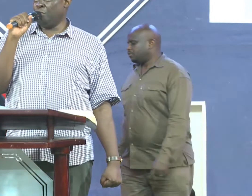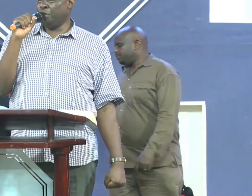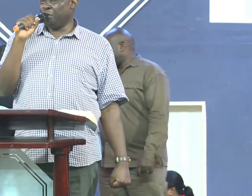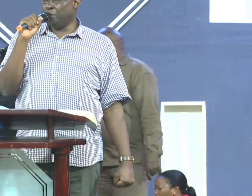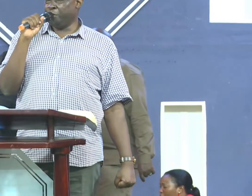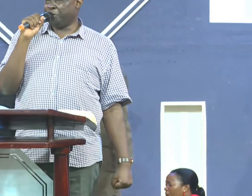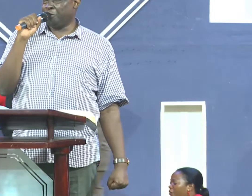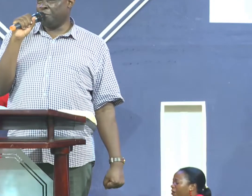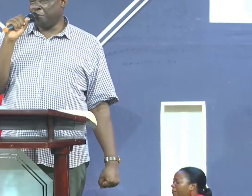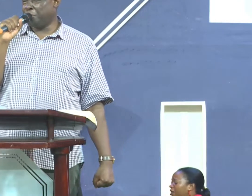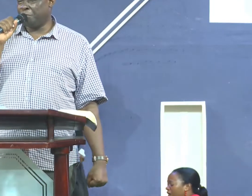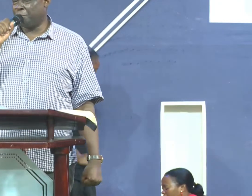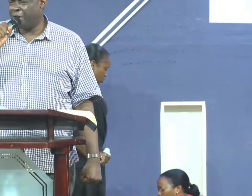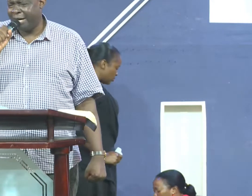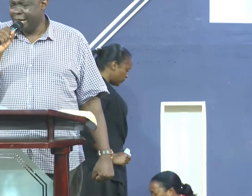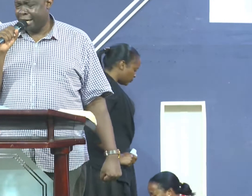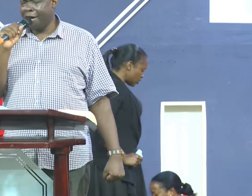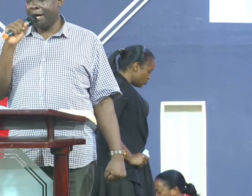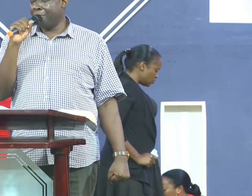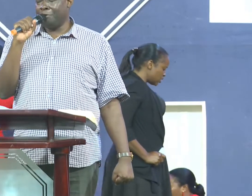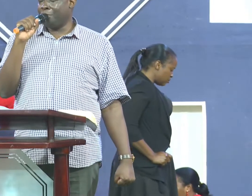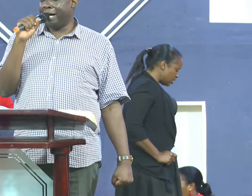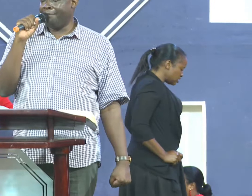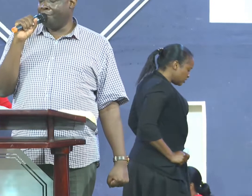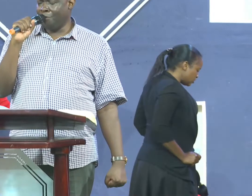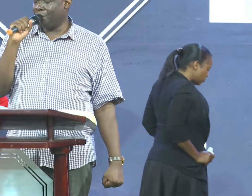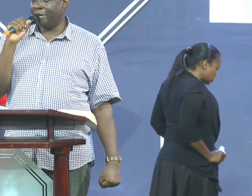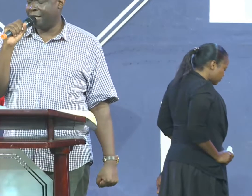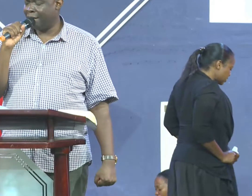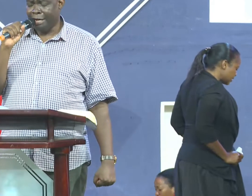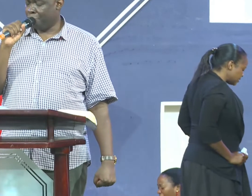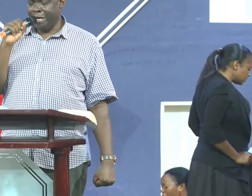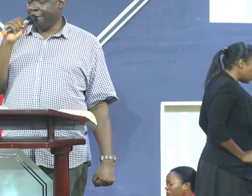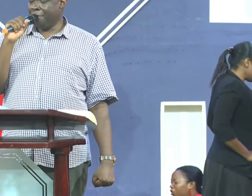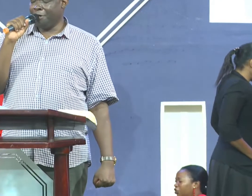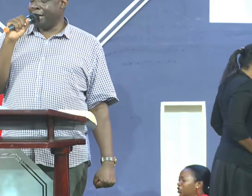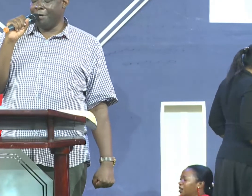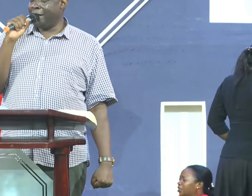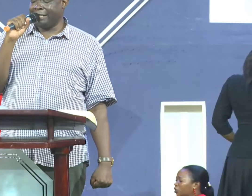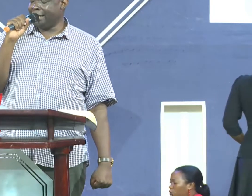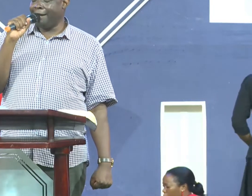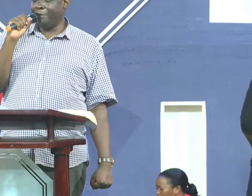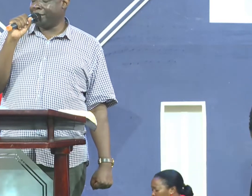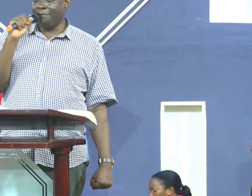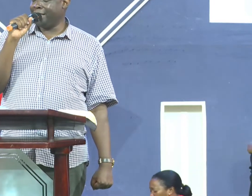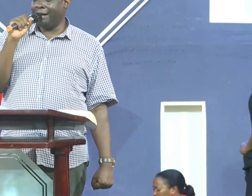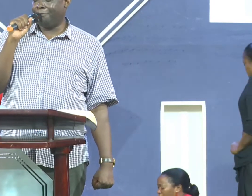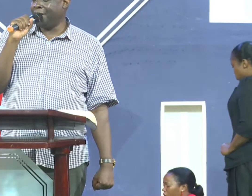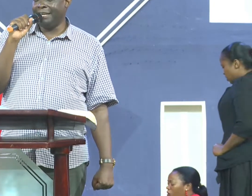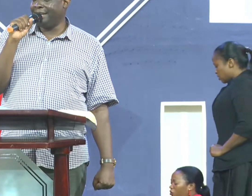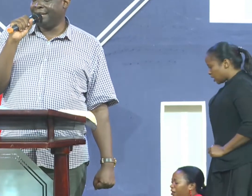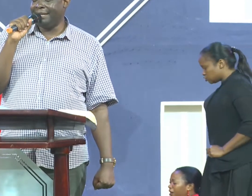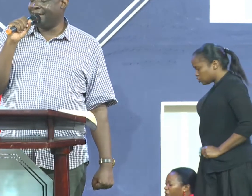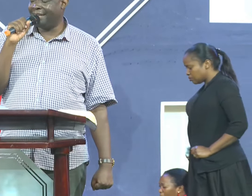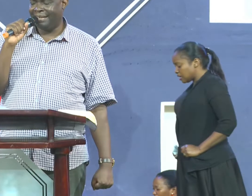kuba omwoyo w'omutukuvu awaba obulamu bw'ebyo byonna bye wateeka mu mitima